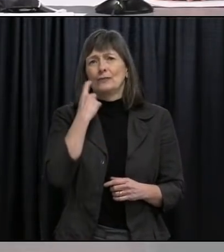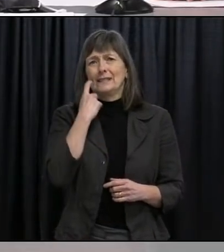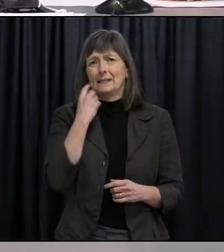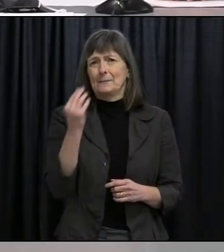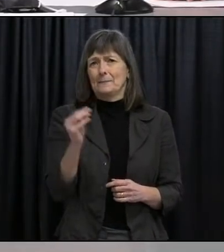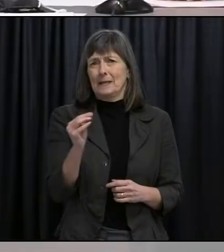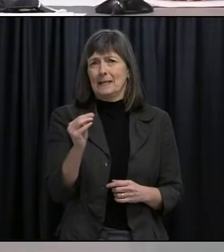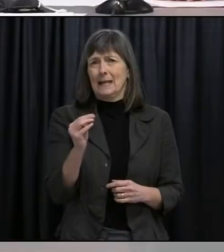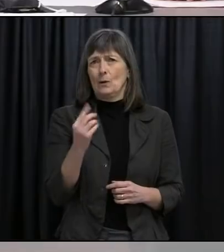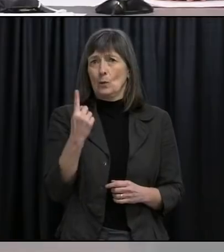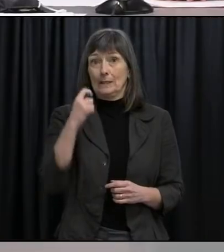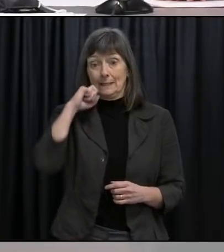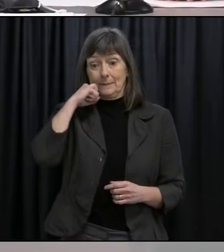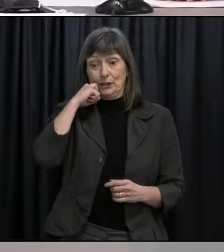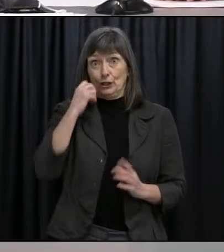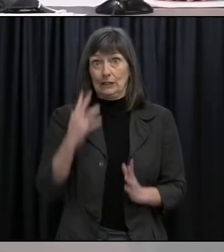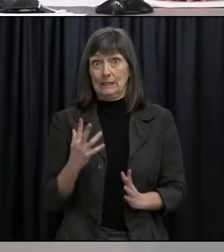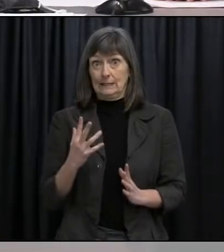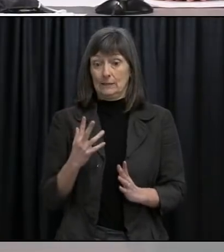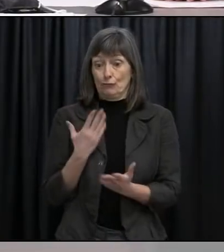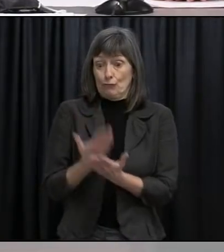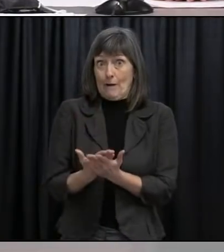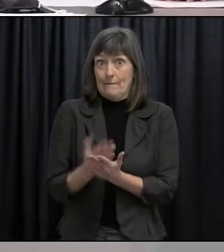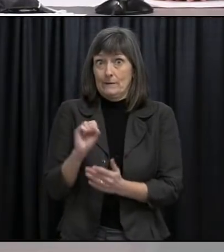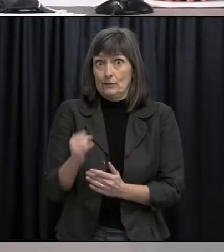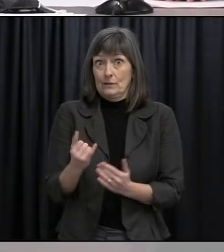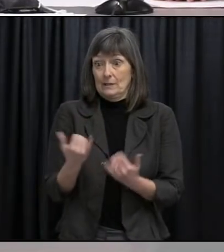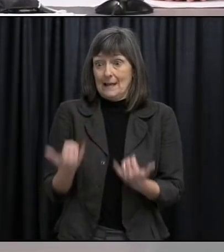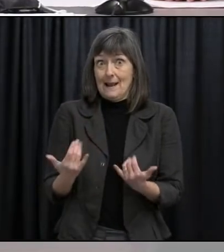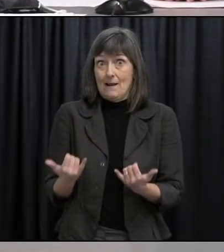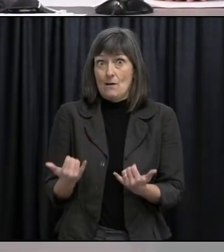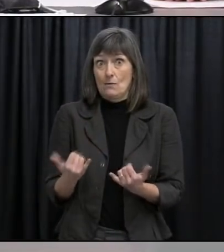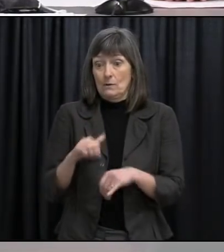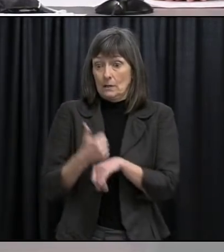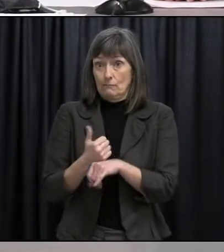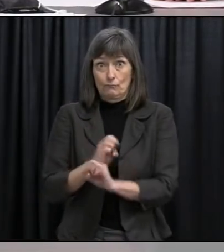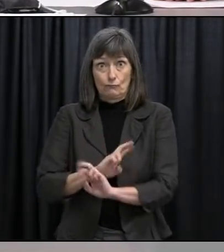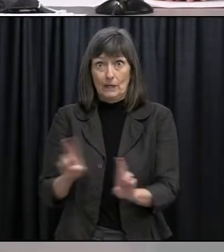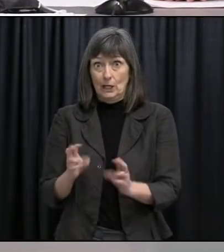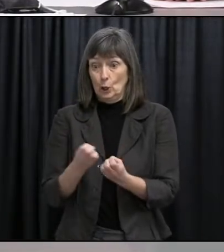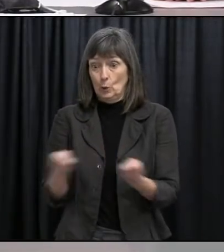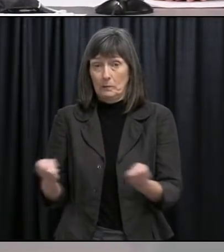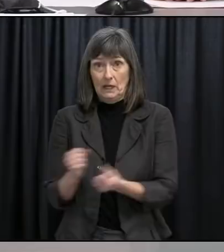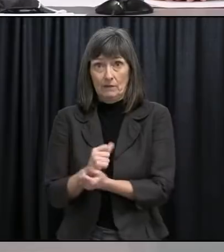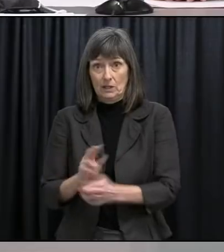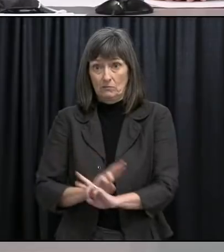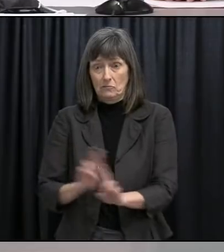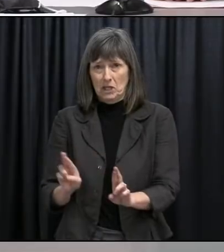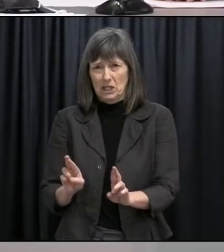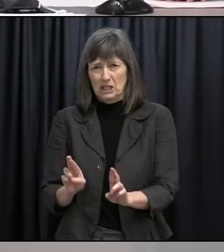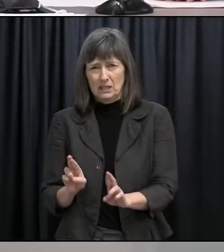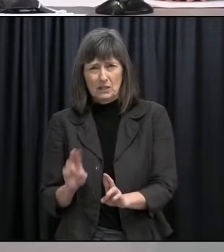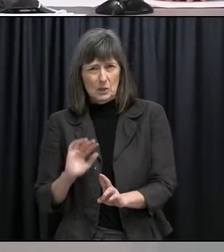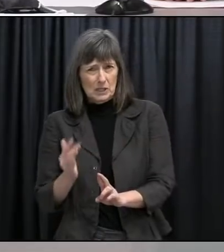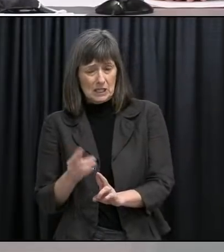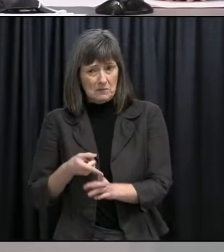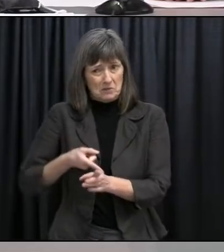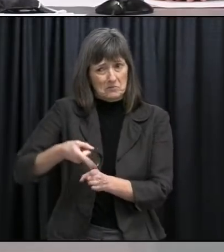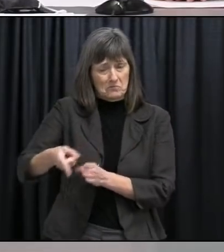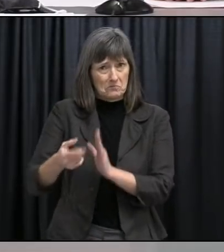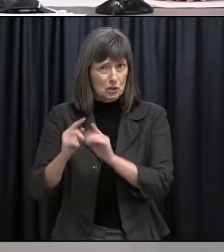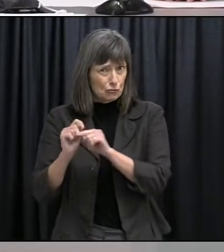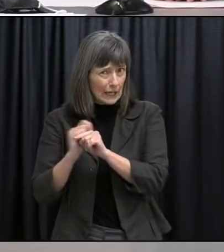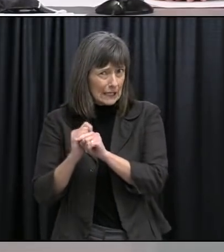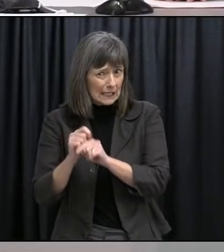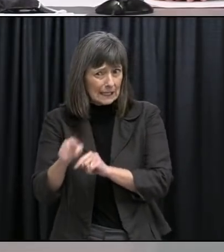They are currently setting up the equipment, and so I'm curious, it sounds like this has to be done by someone with this specialized